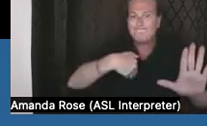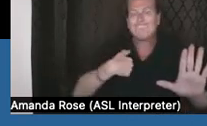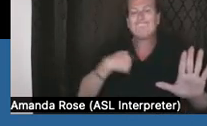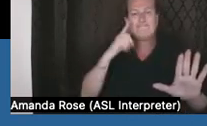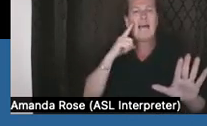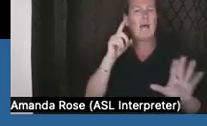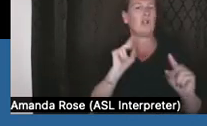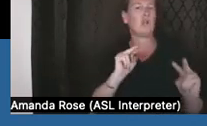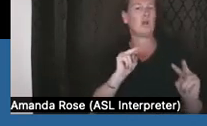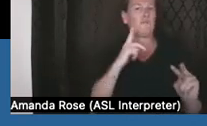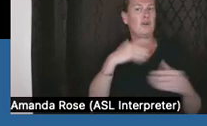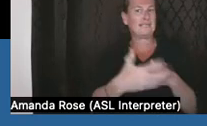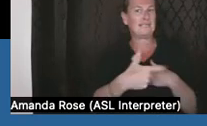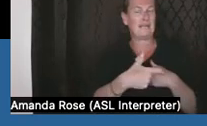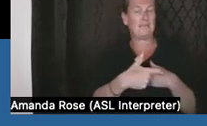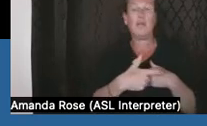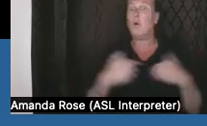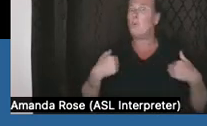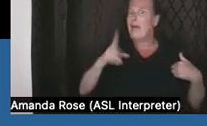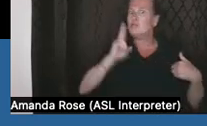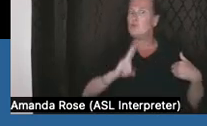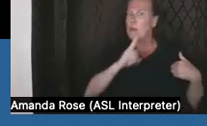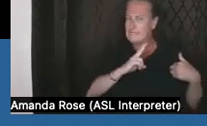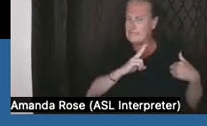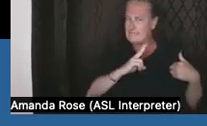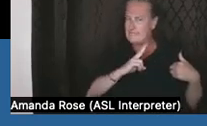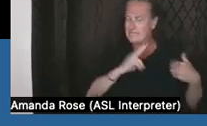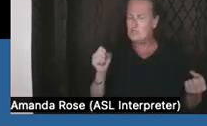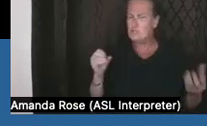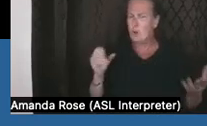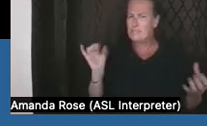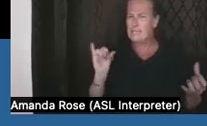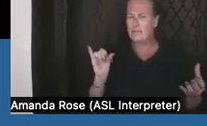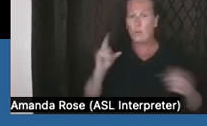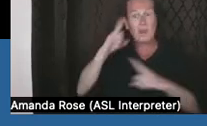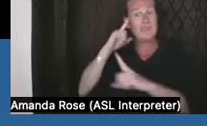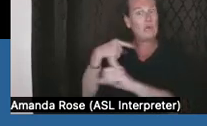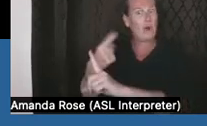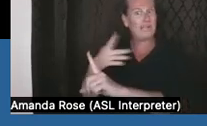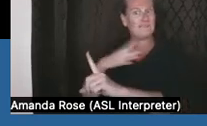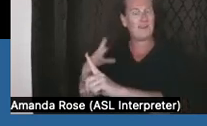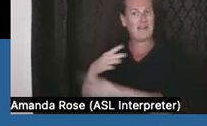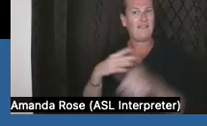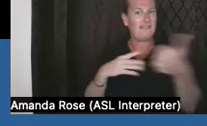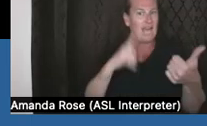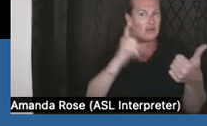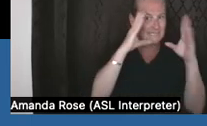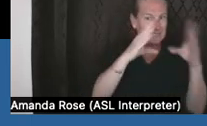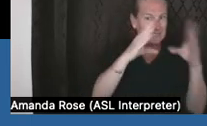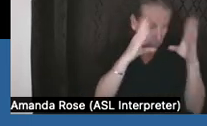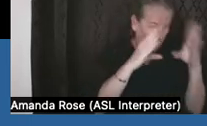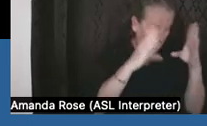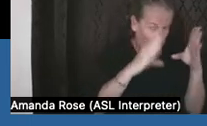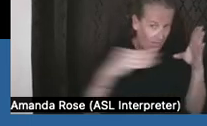yeah, we have twins. So it's like, we think one of them is fine. The other one needs attention. So we give it to her. And then the other one comes